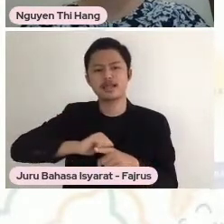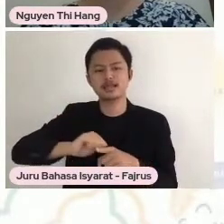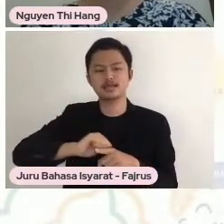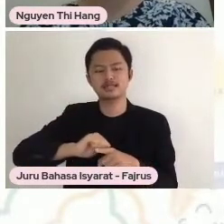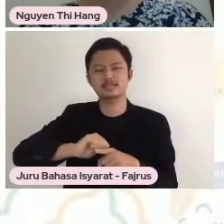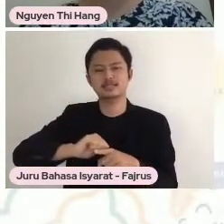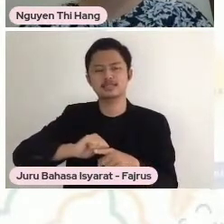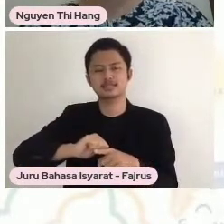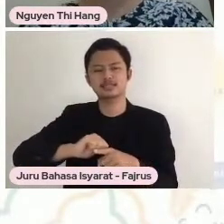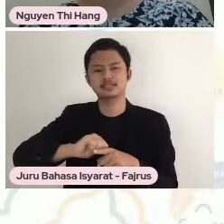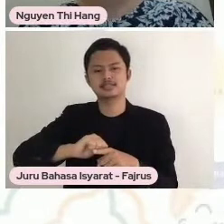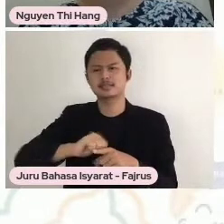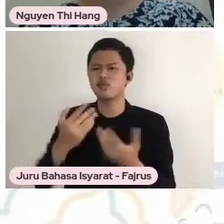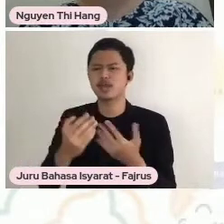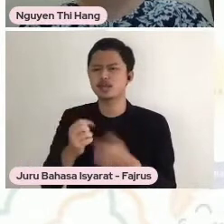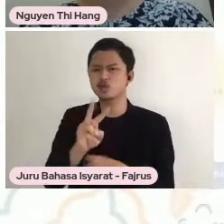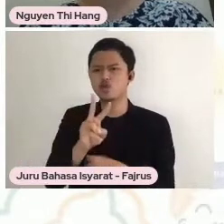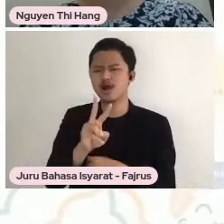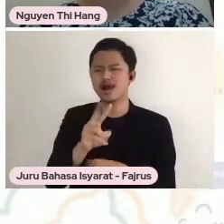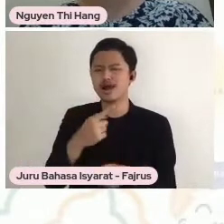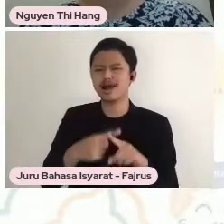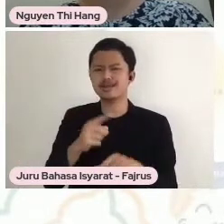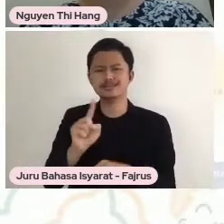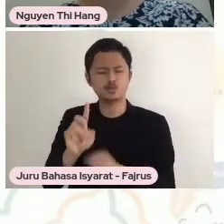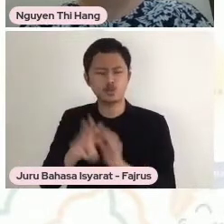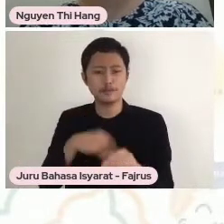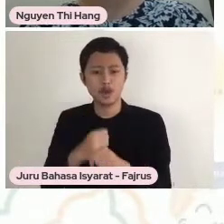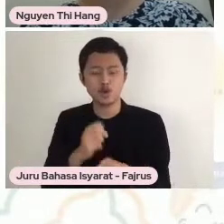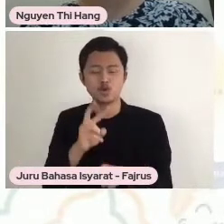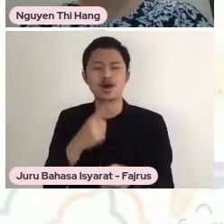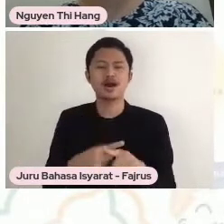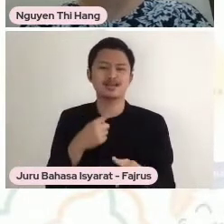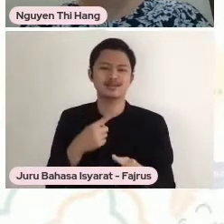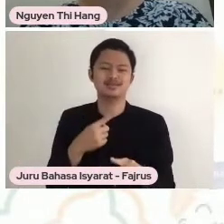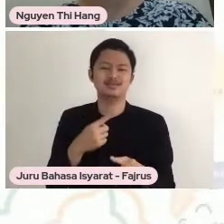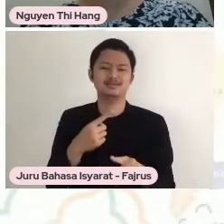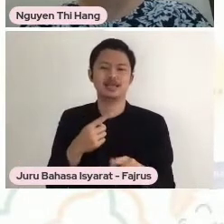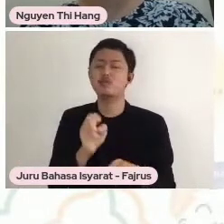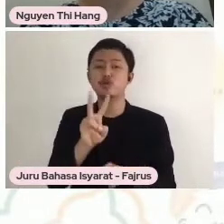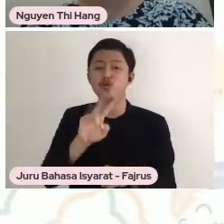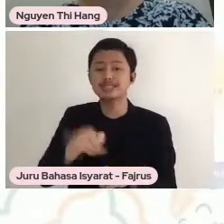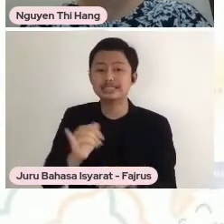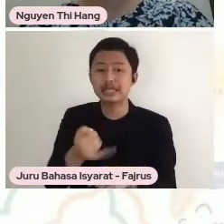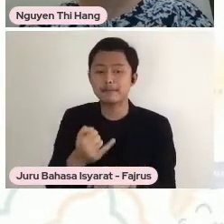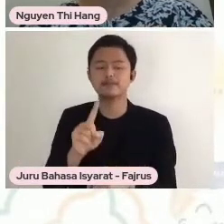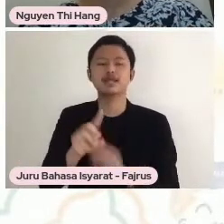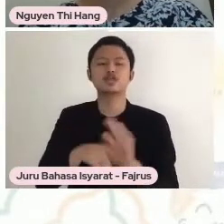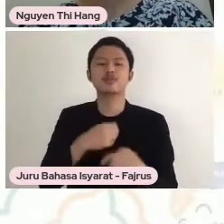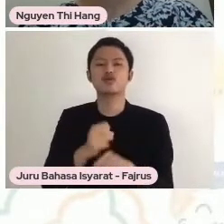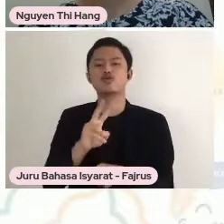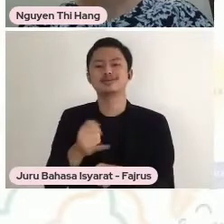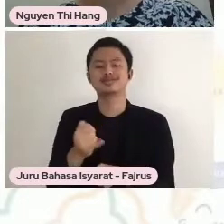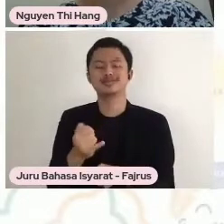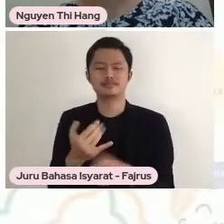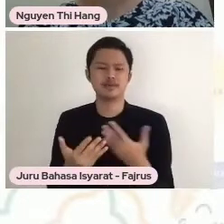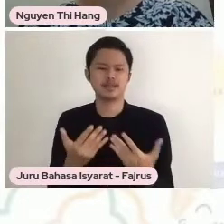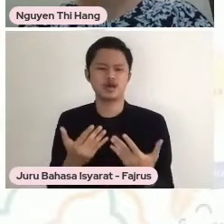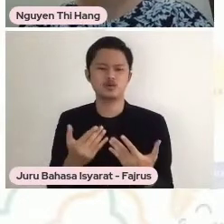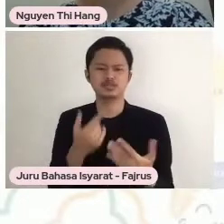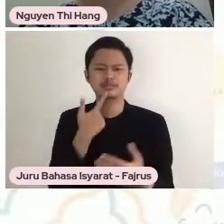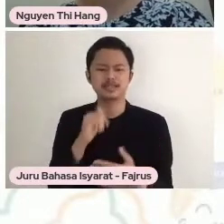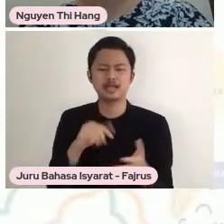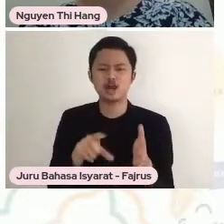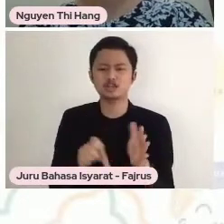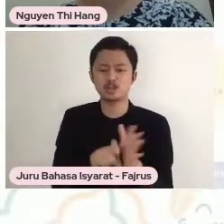2 hours per week for the parents with the different unit. So the parent can